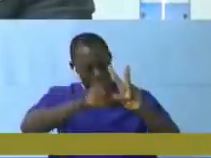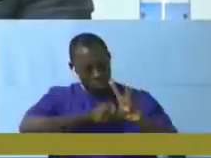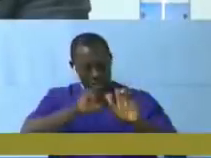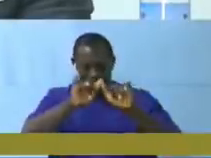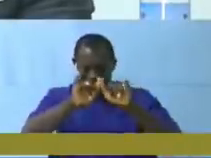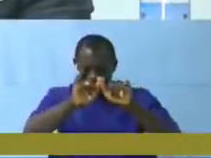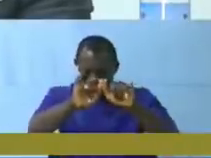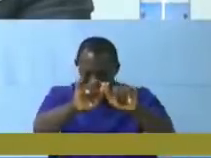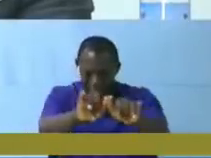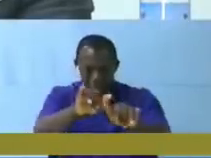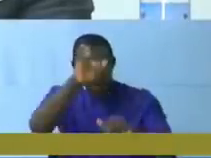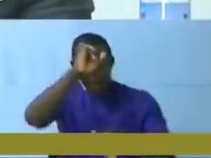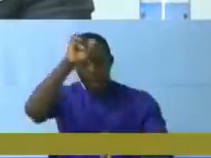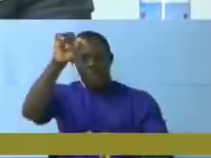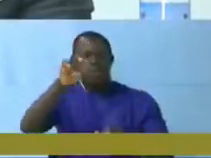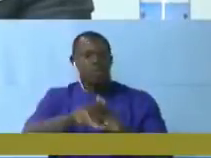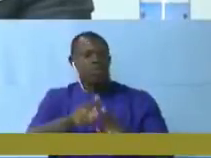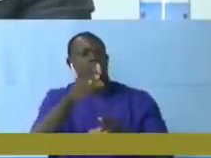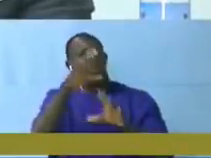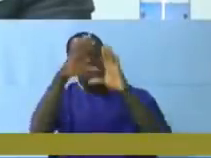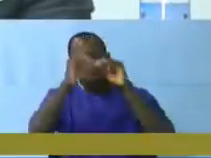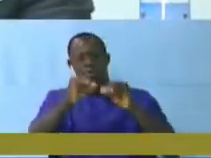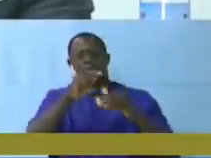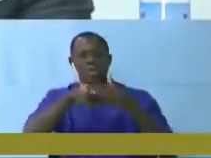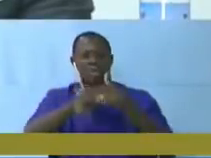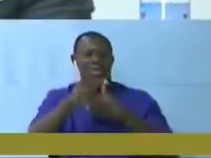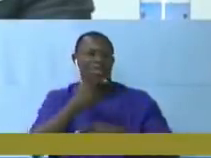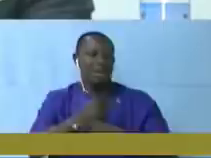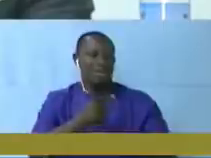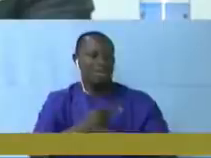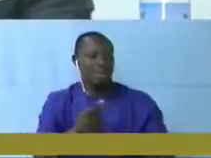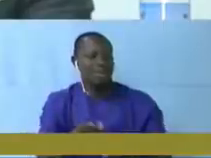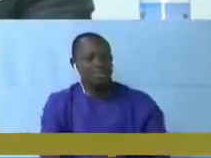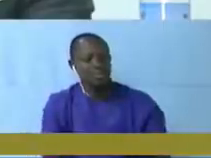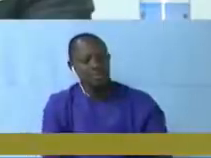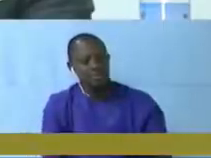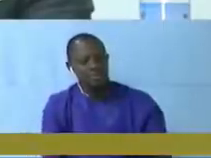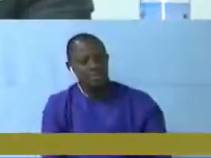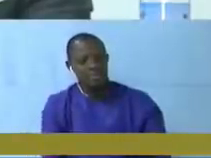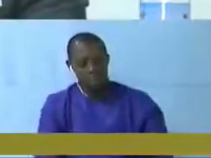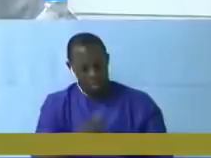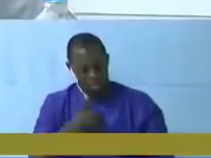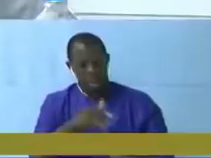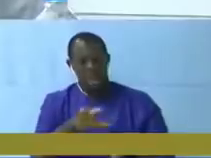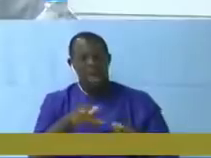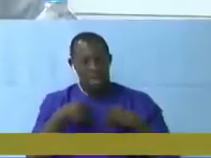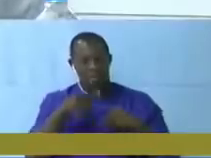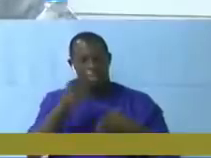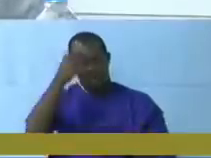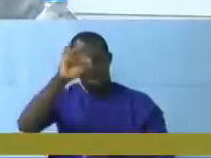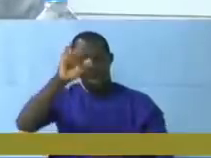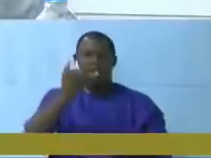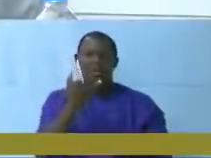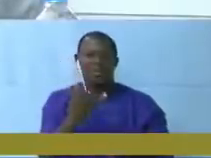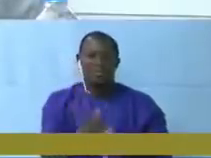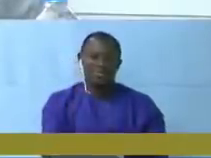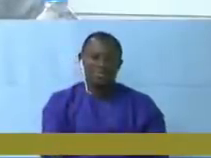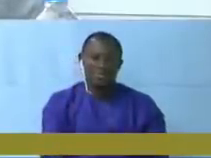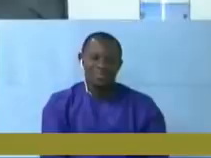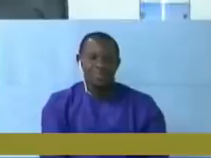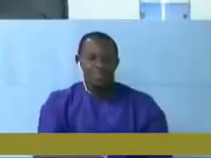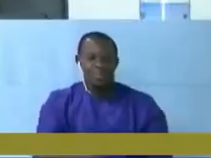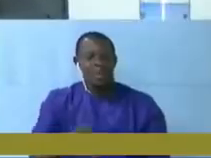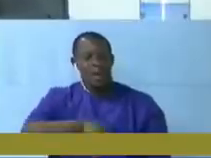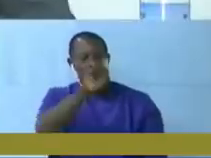pour Jame tamit tek bopam rek nek njiti rewmi. I would agree. Wa dina ci and.